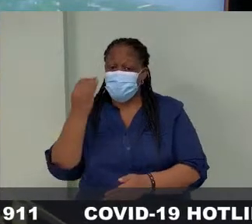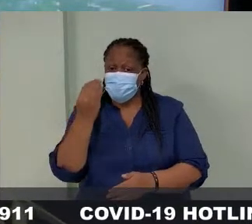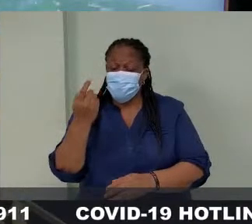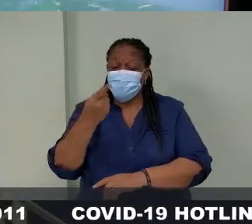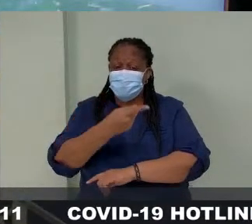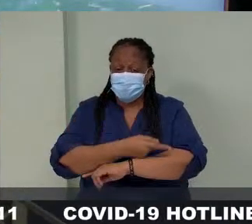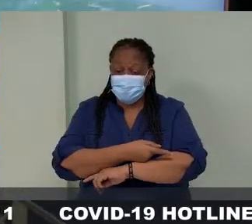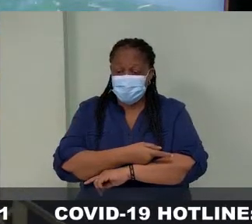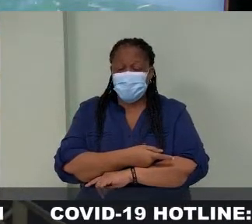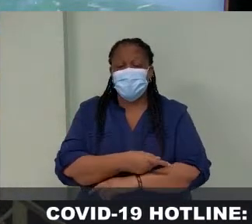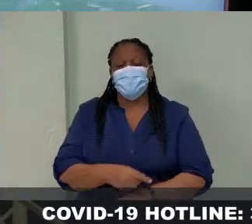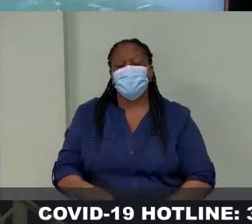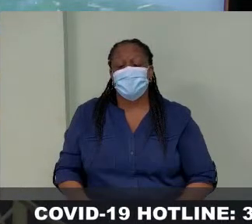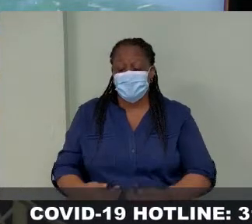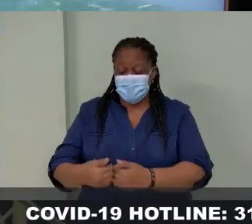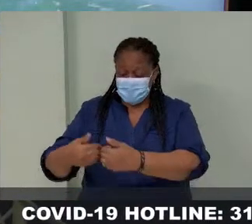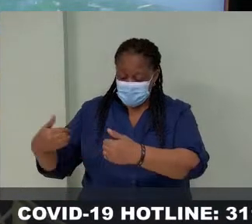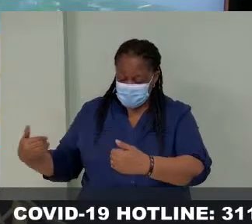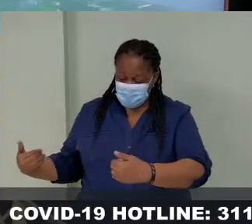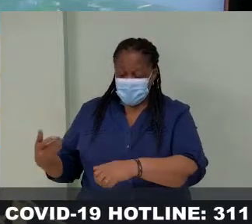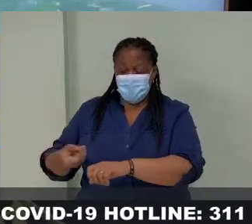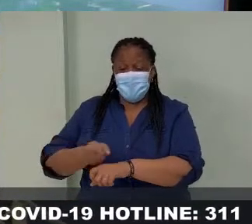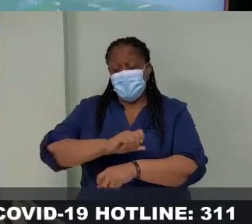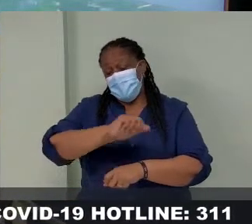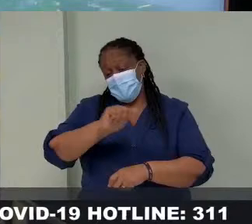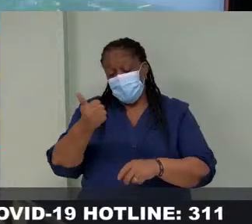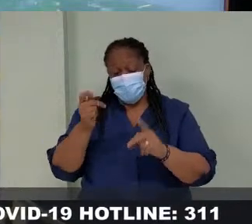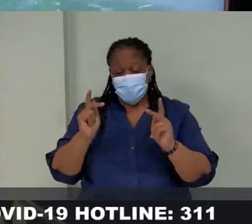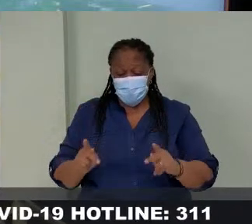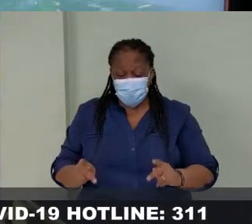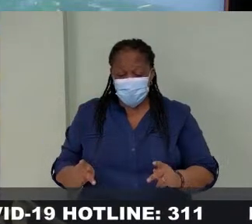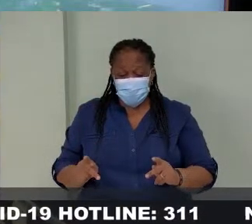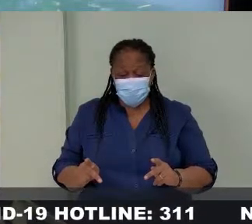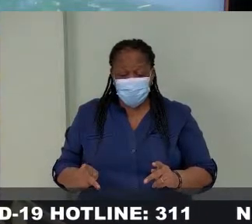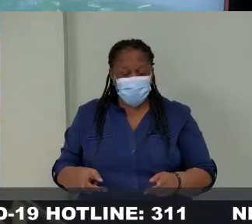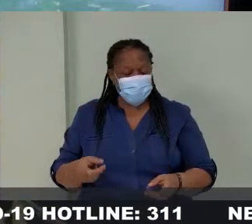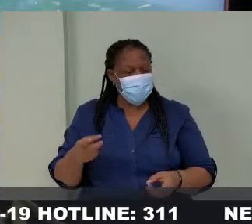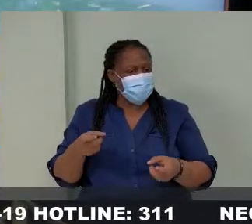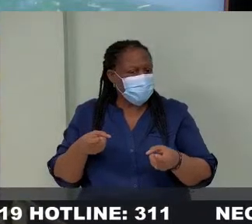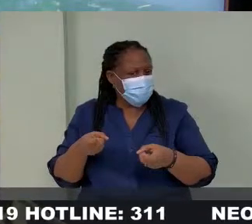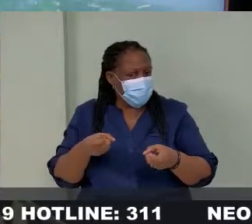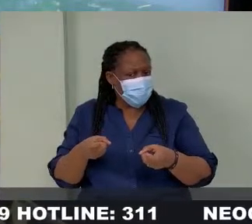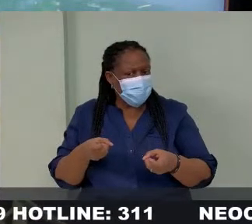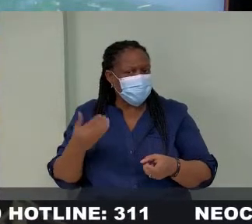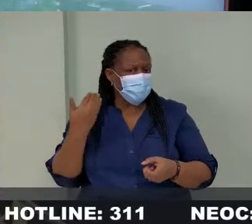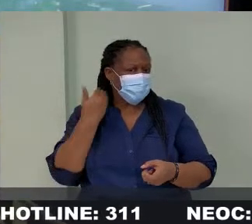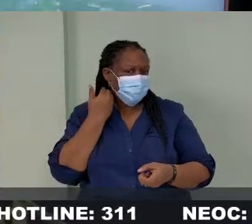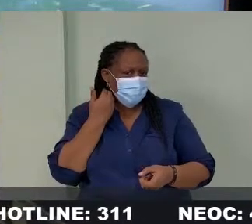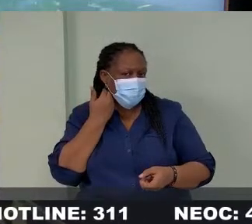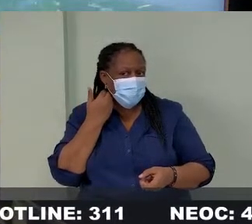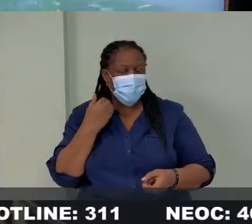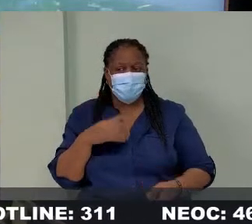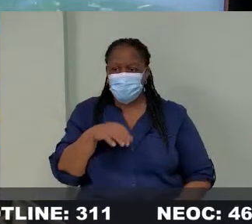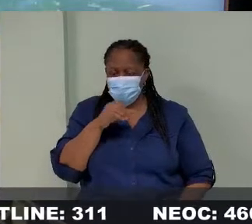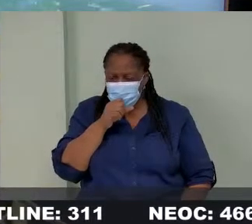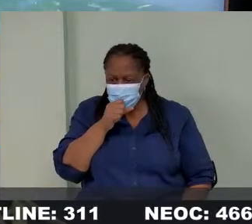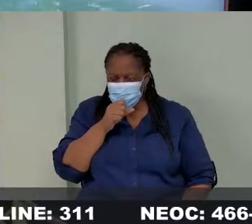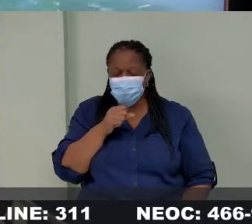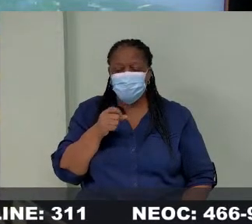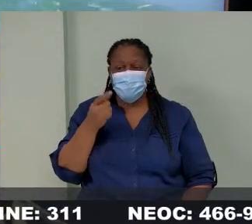place, separate themselves from others, monitor their health, and follow directions of the health